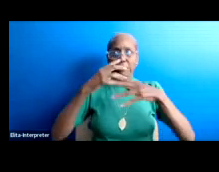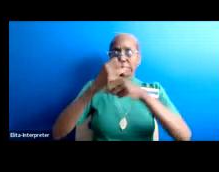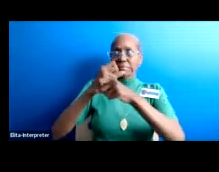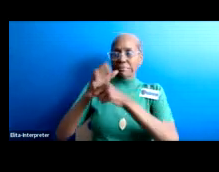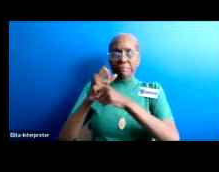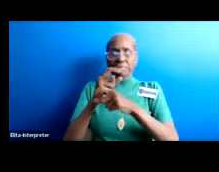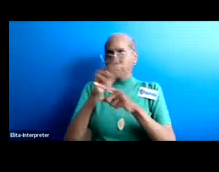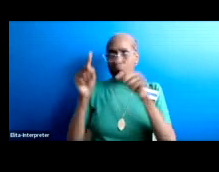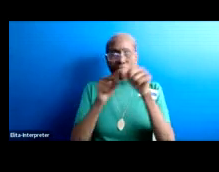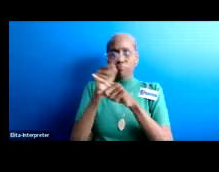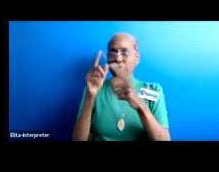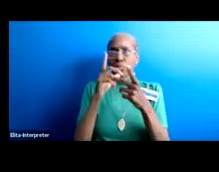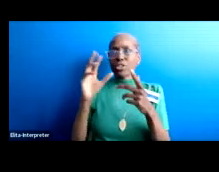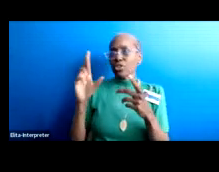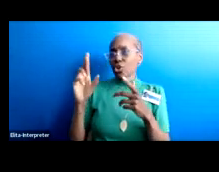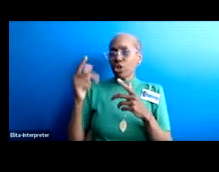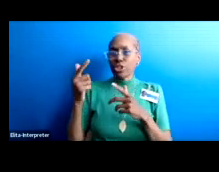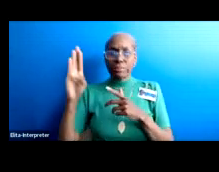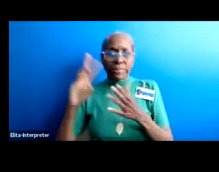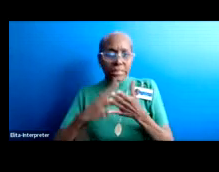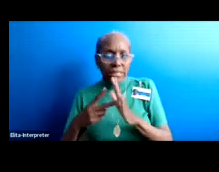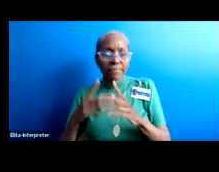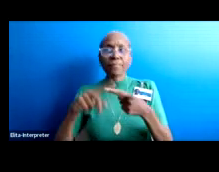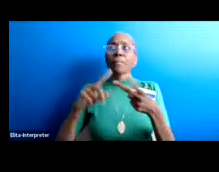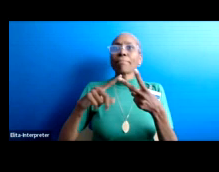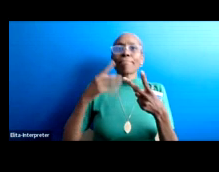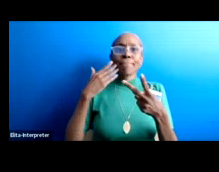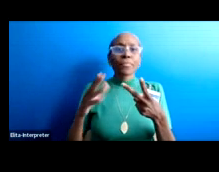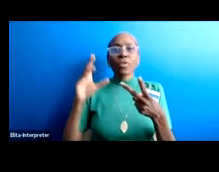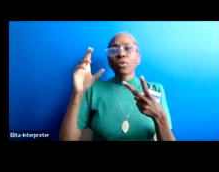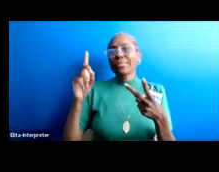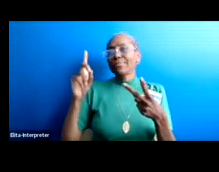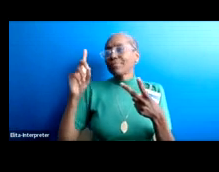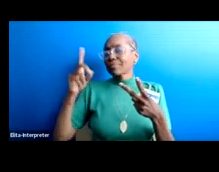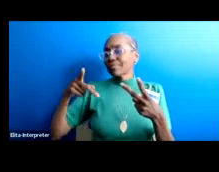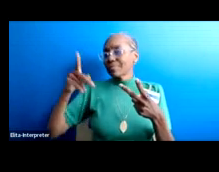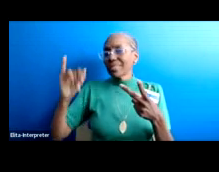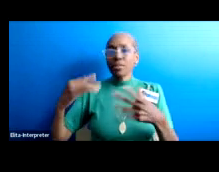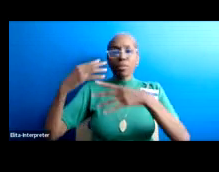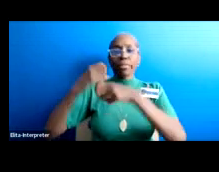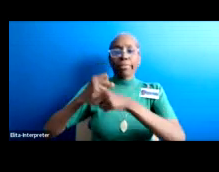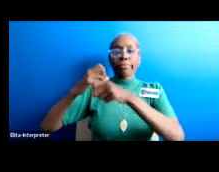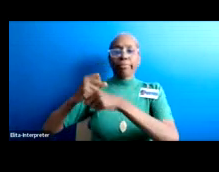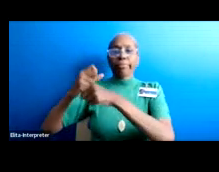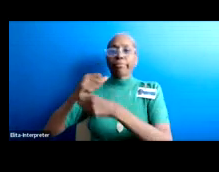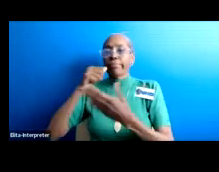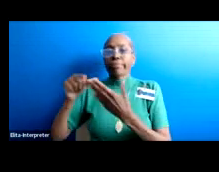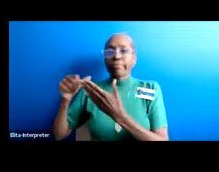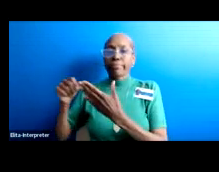don't understand what RGB means. DPI, we use lots of acronyms in